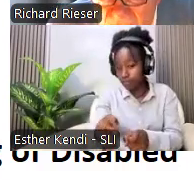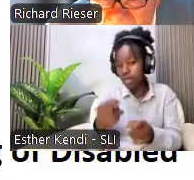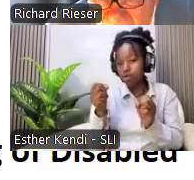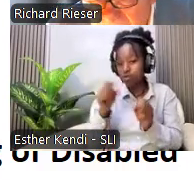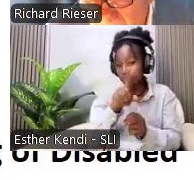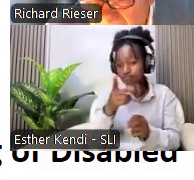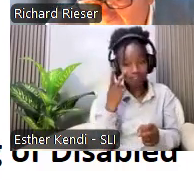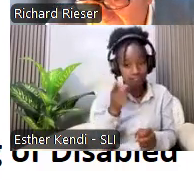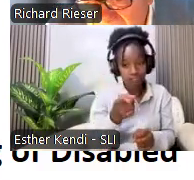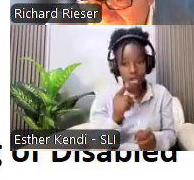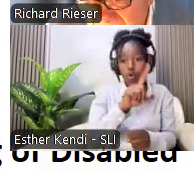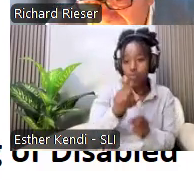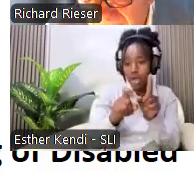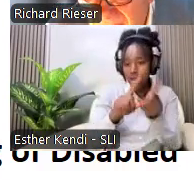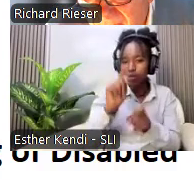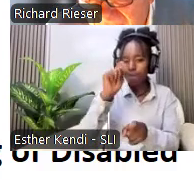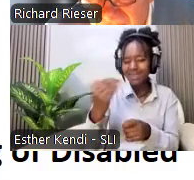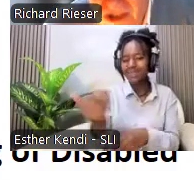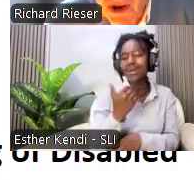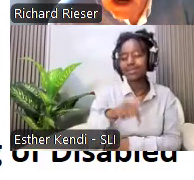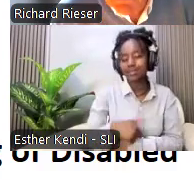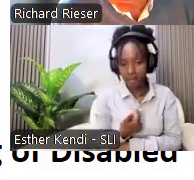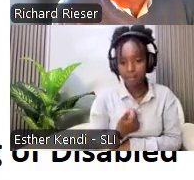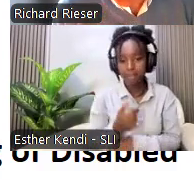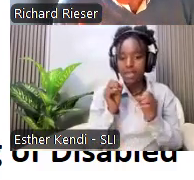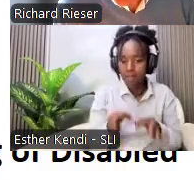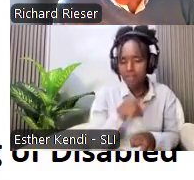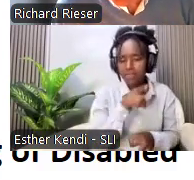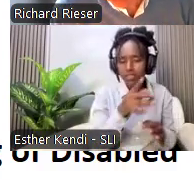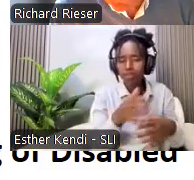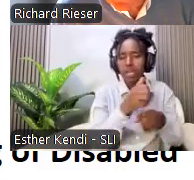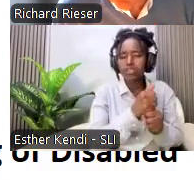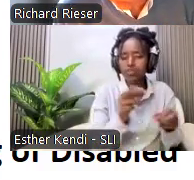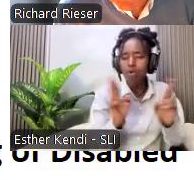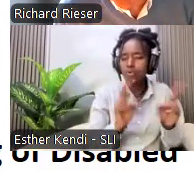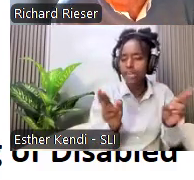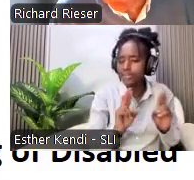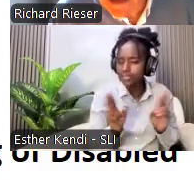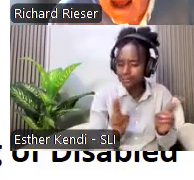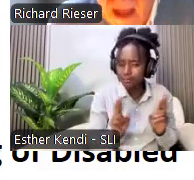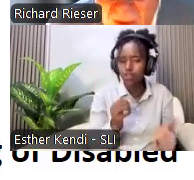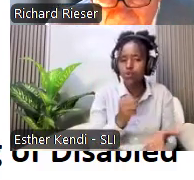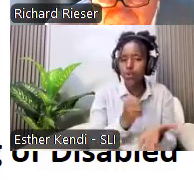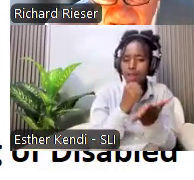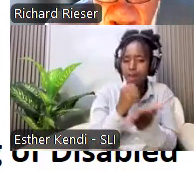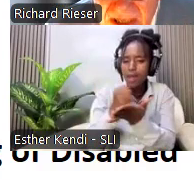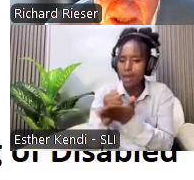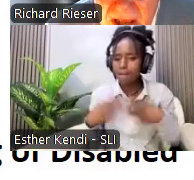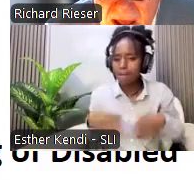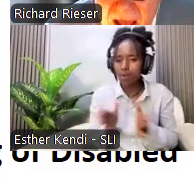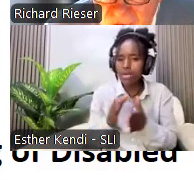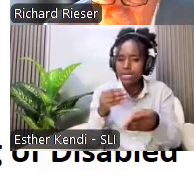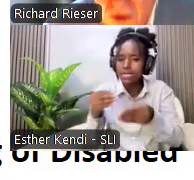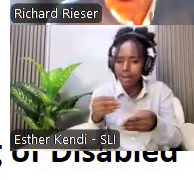don't. Do they put their organizational, financial and training resources at the disposal of disabled peoples and their